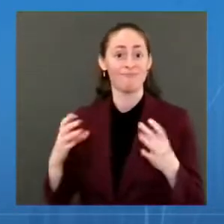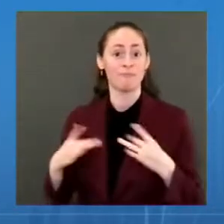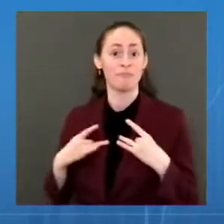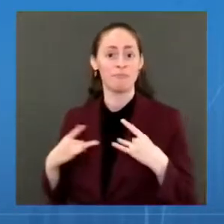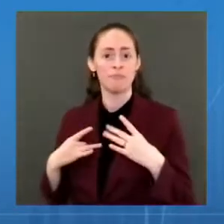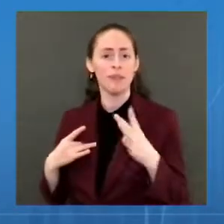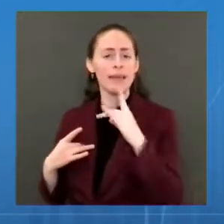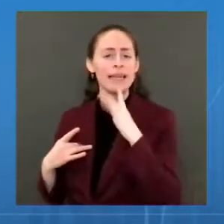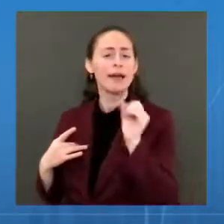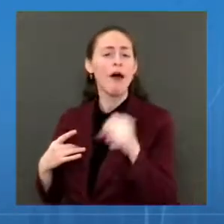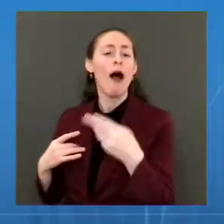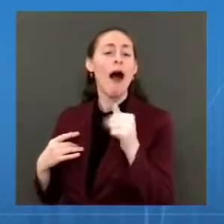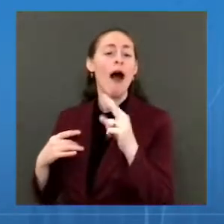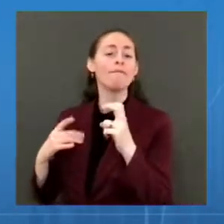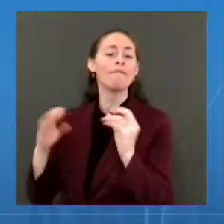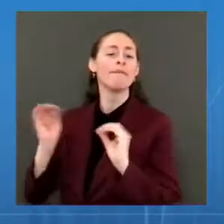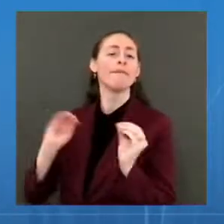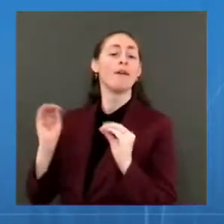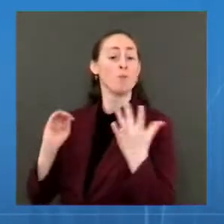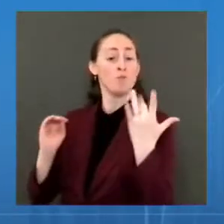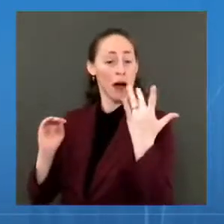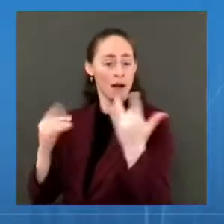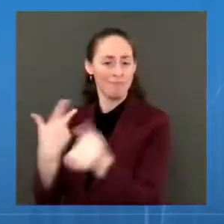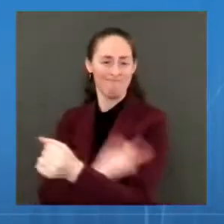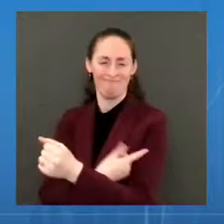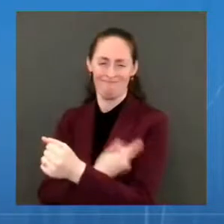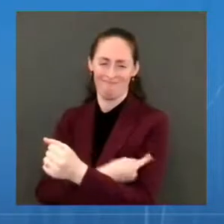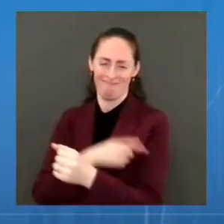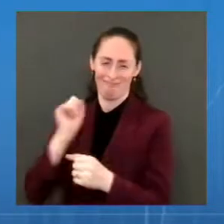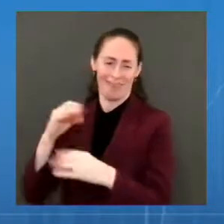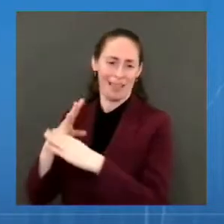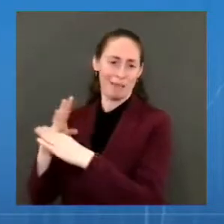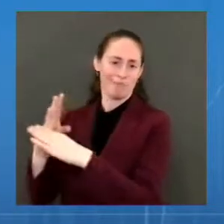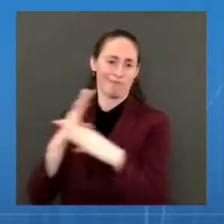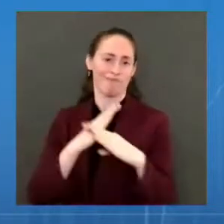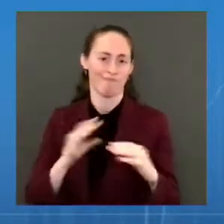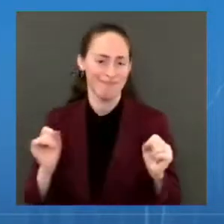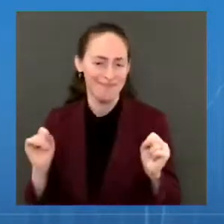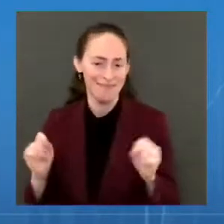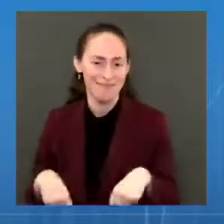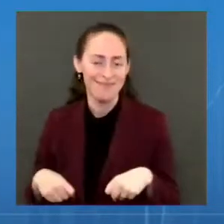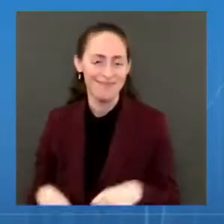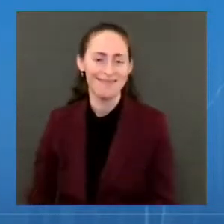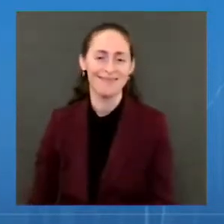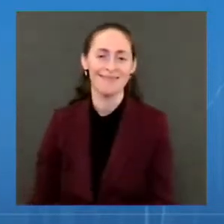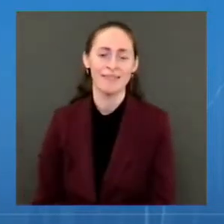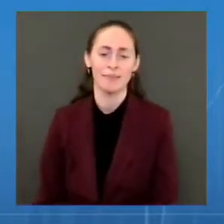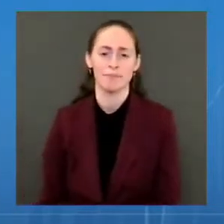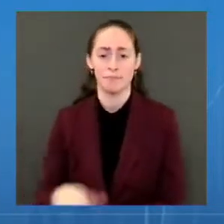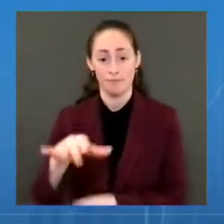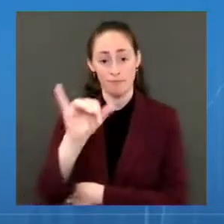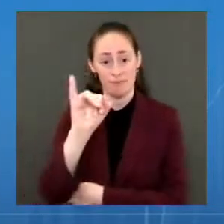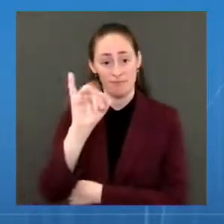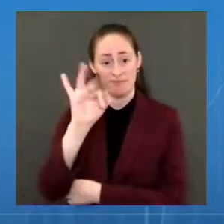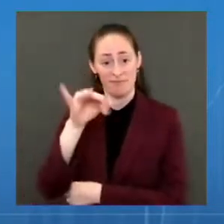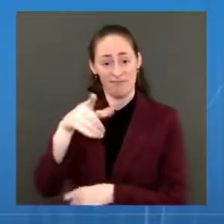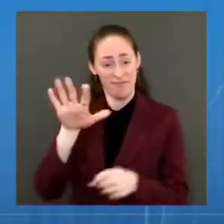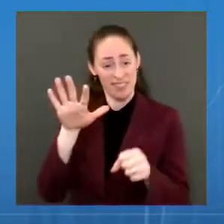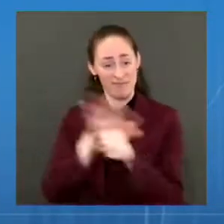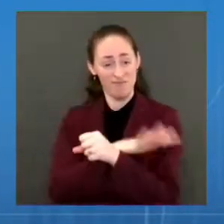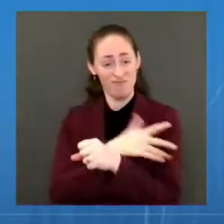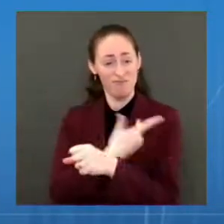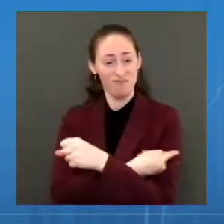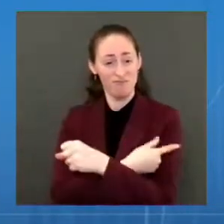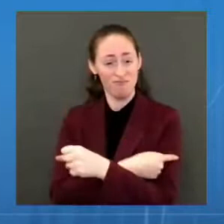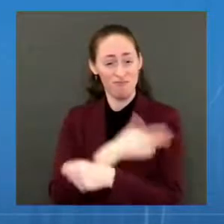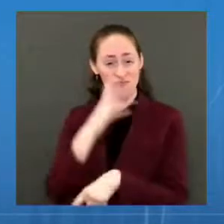seen is that vaccines, are leading to, if you're fully vaccinated, there's 9-fold decreased risk